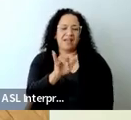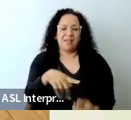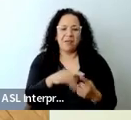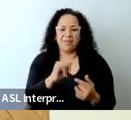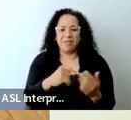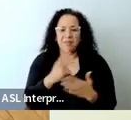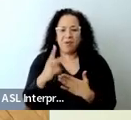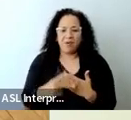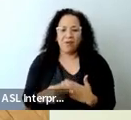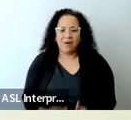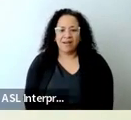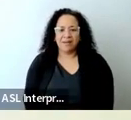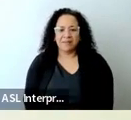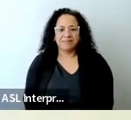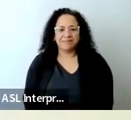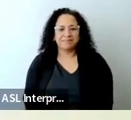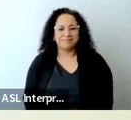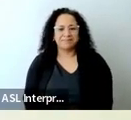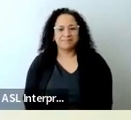Next slide, please.